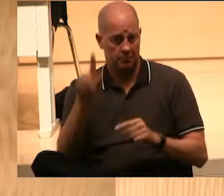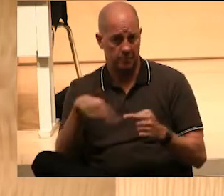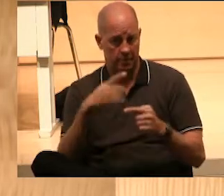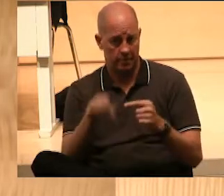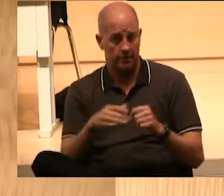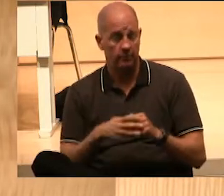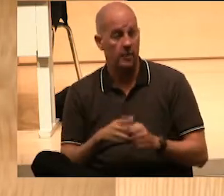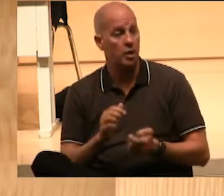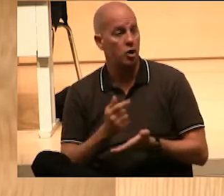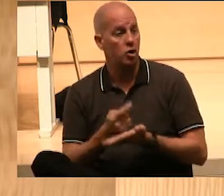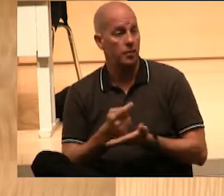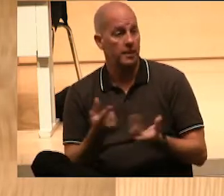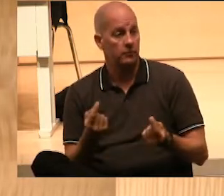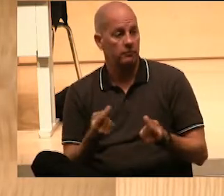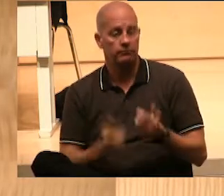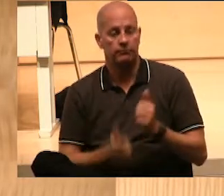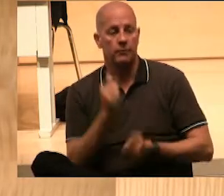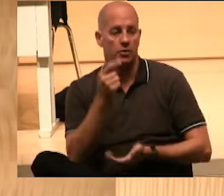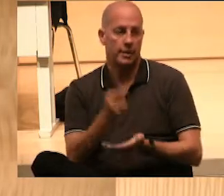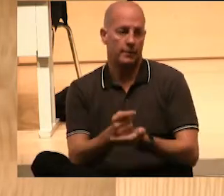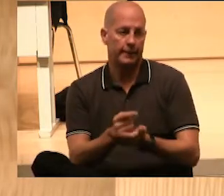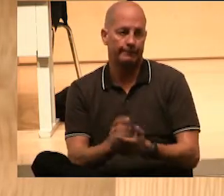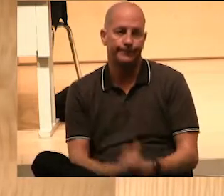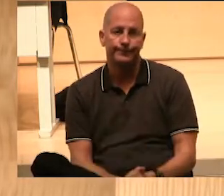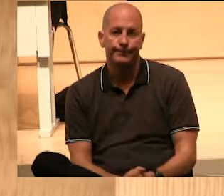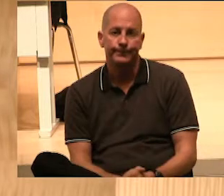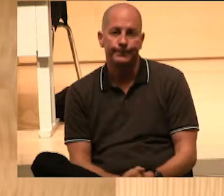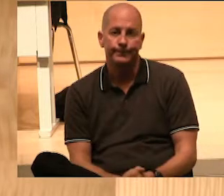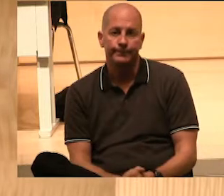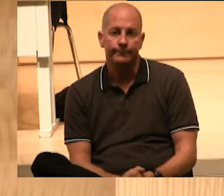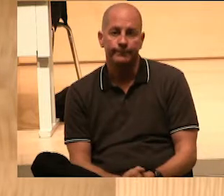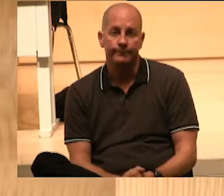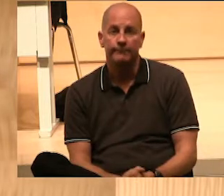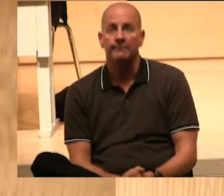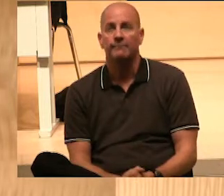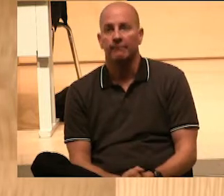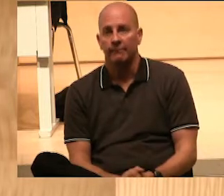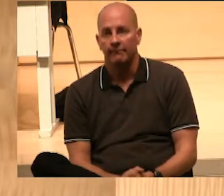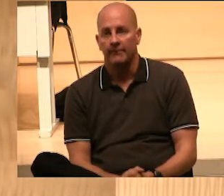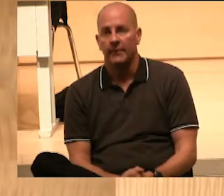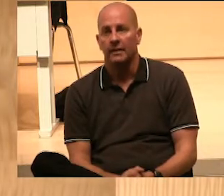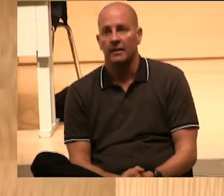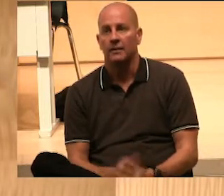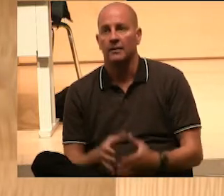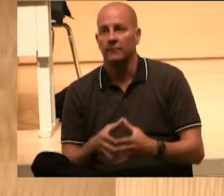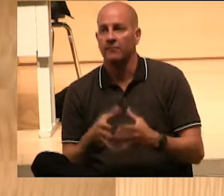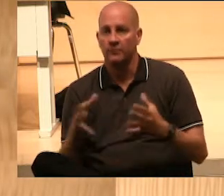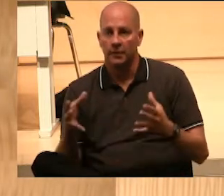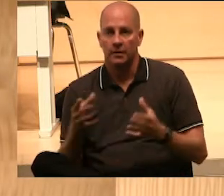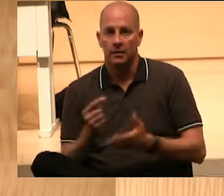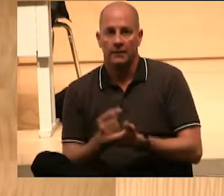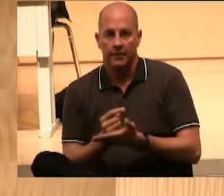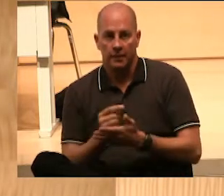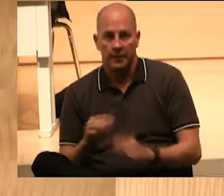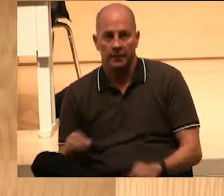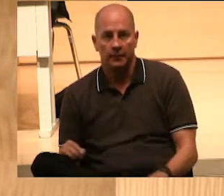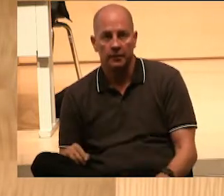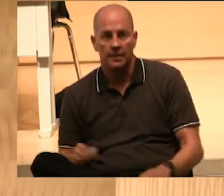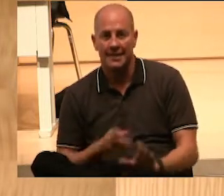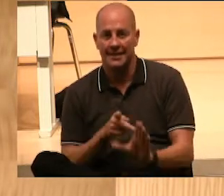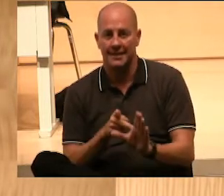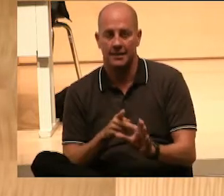Treatment for hoarding disorder is mostly therapy, and it takes a while. None of our treatments in psychiatry really work instantly,